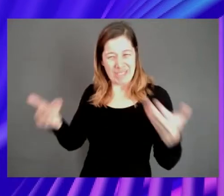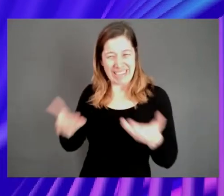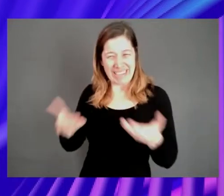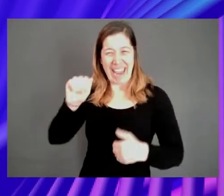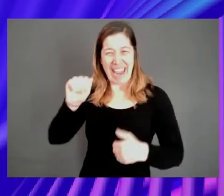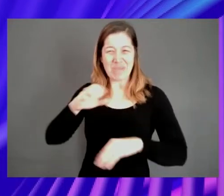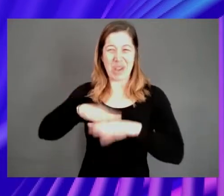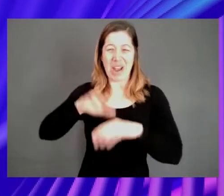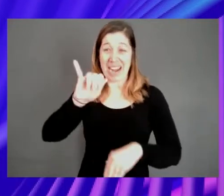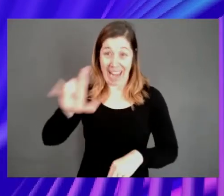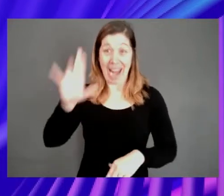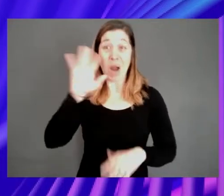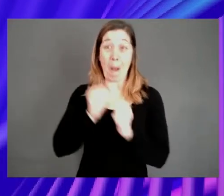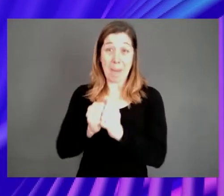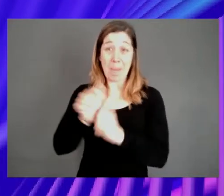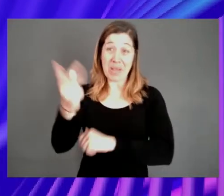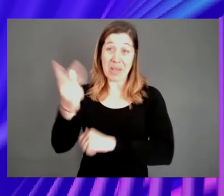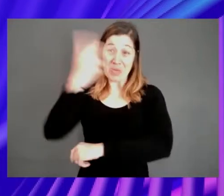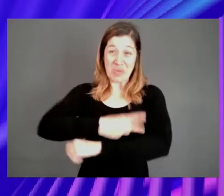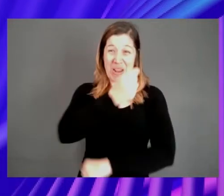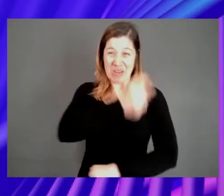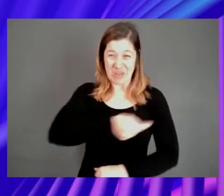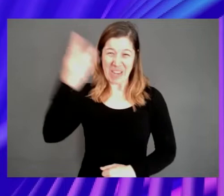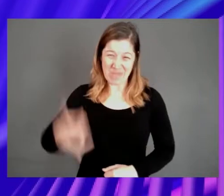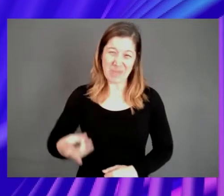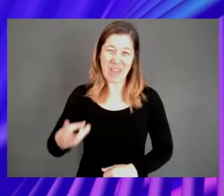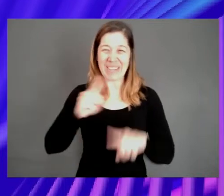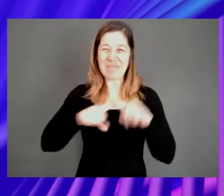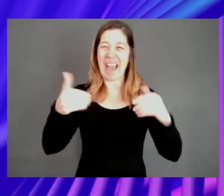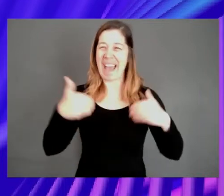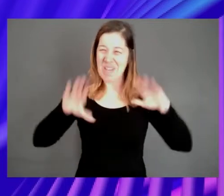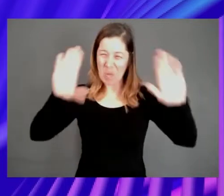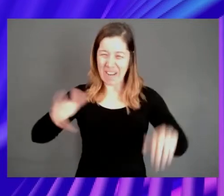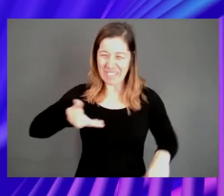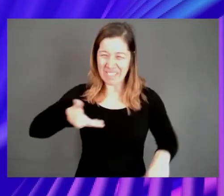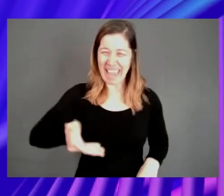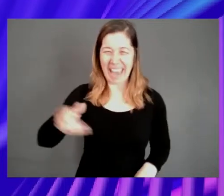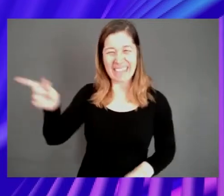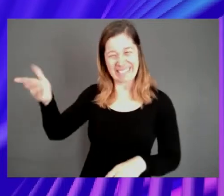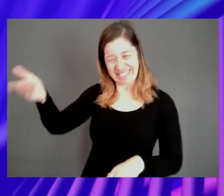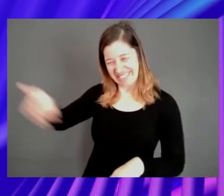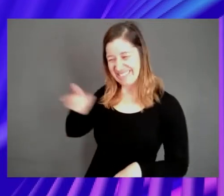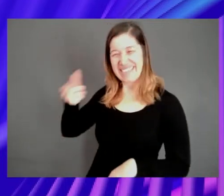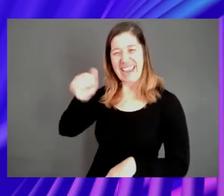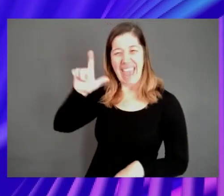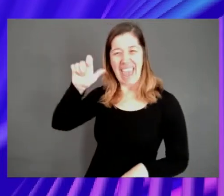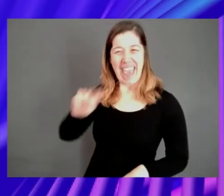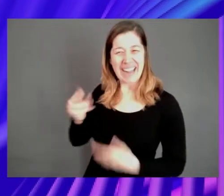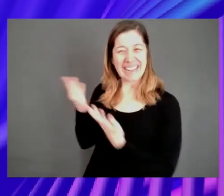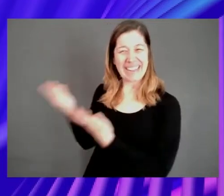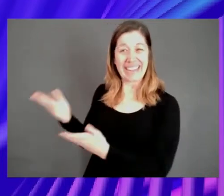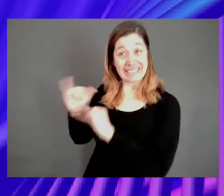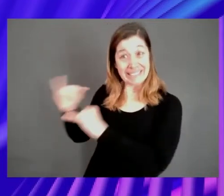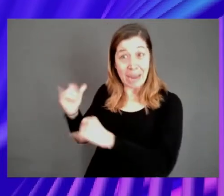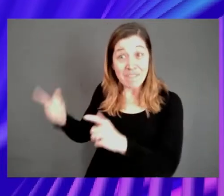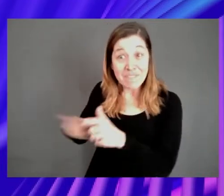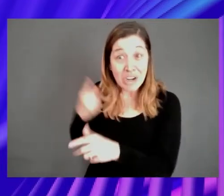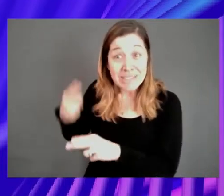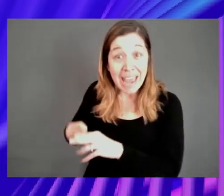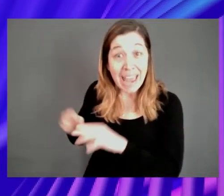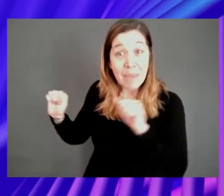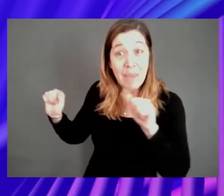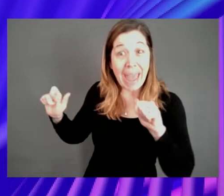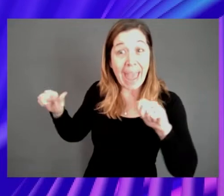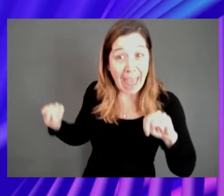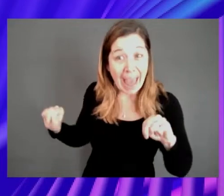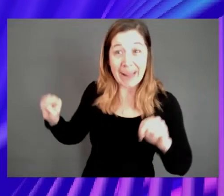2 days, Tuesday and Wednesday. But we've got a wonderful guest with us, Alan. Hey. Also, thank my you. first name, Alan, is part of it. Alan Michael. That's there what you the go.